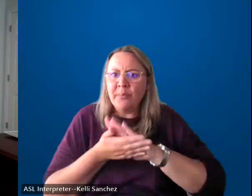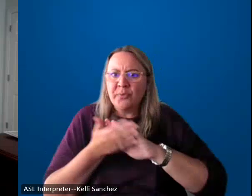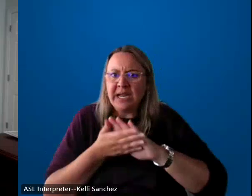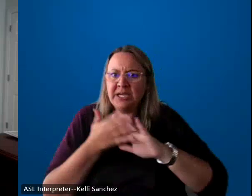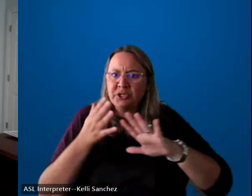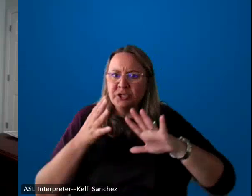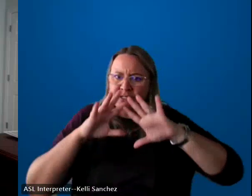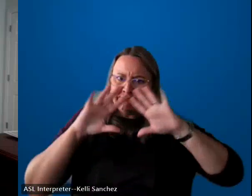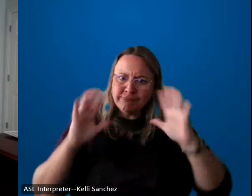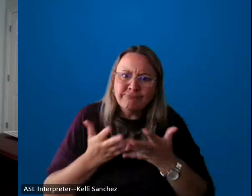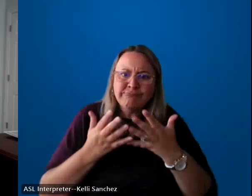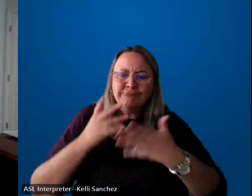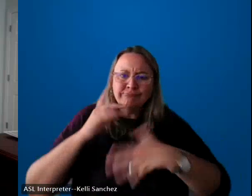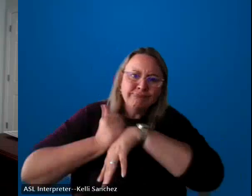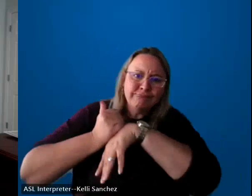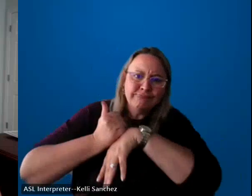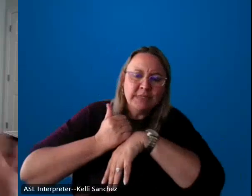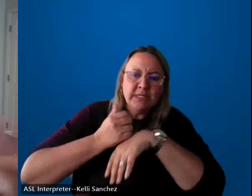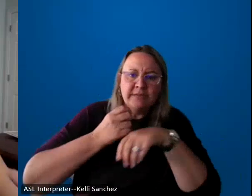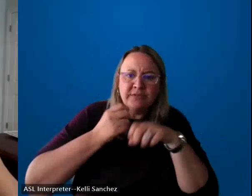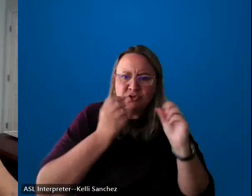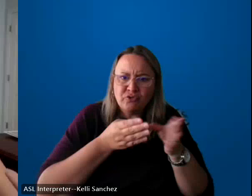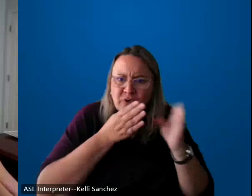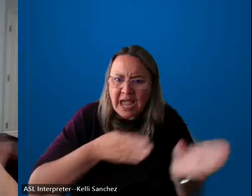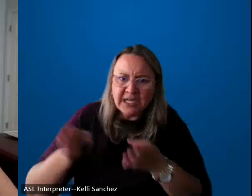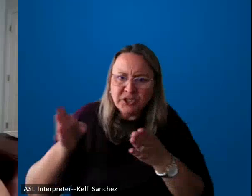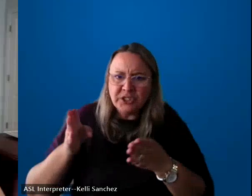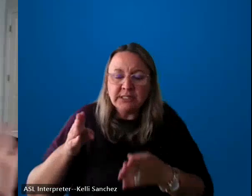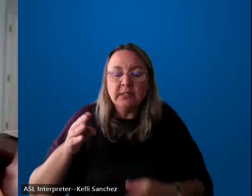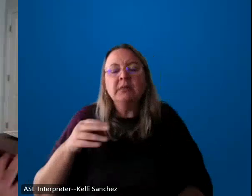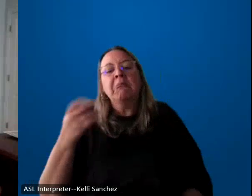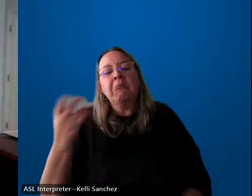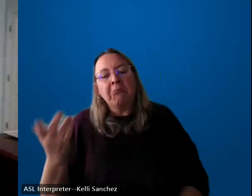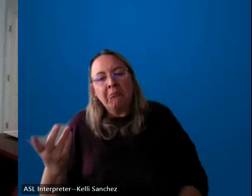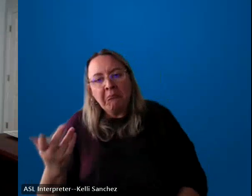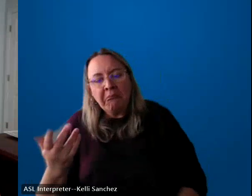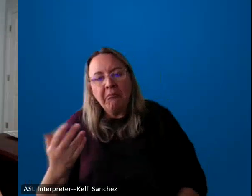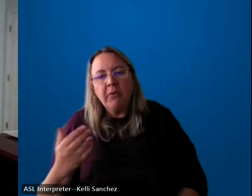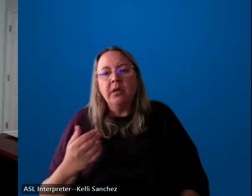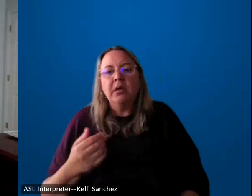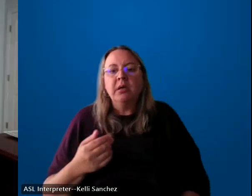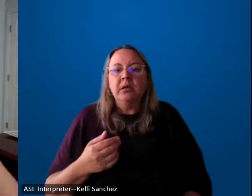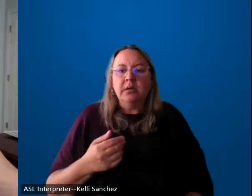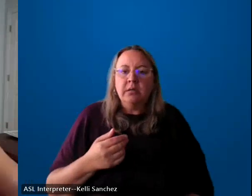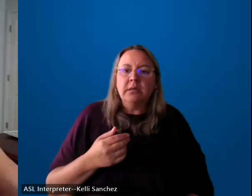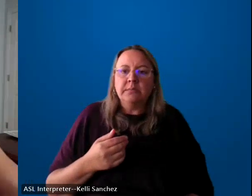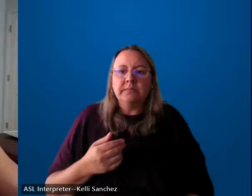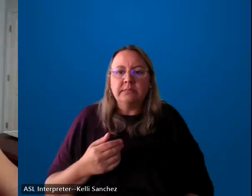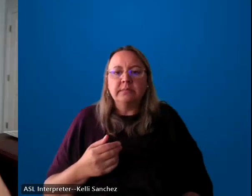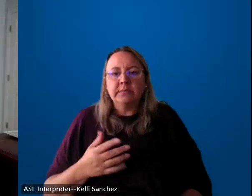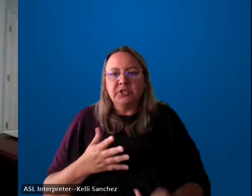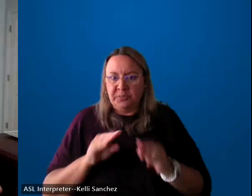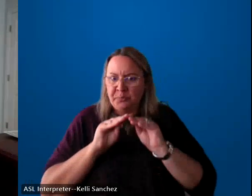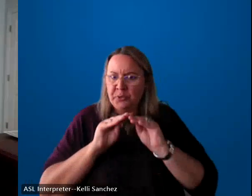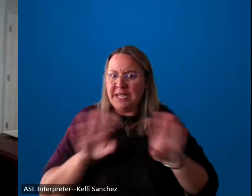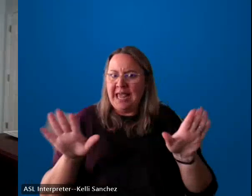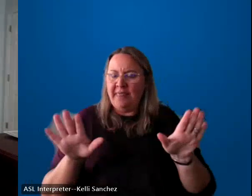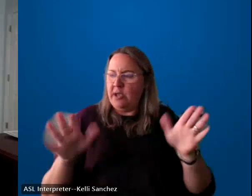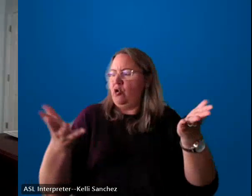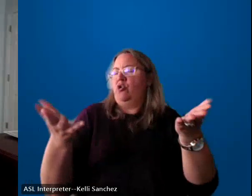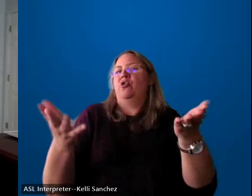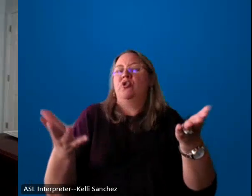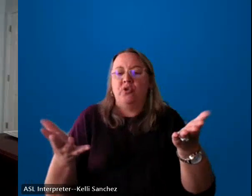the strategies that we are deploying. Not to say one way or the other about any initiative, but just saying, putting it out there. Like